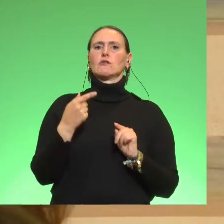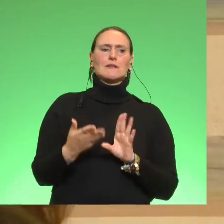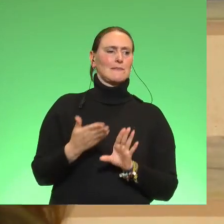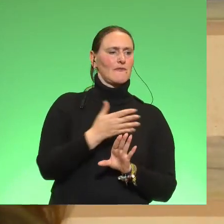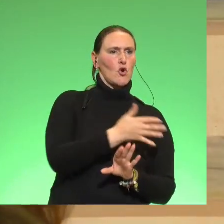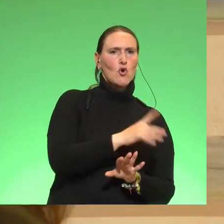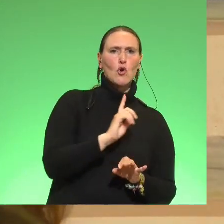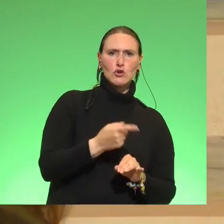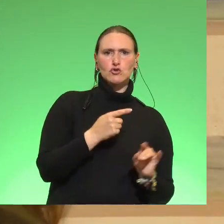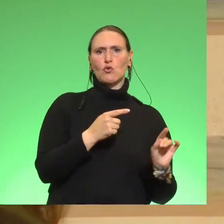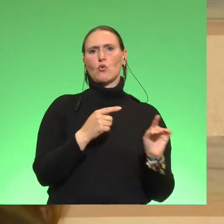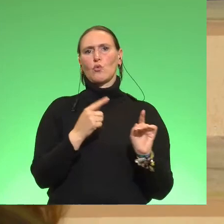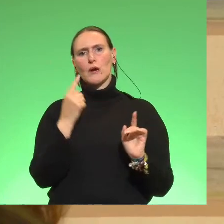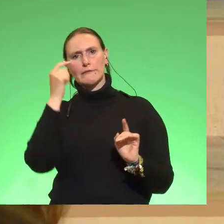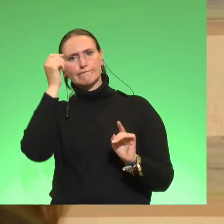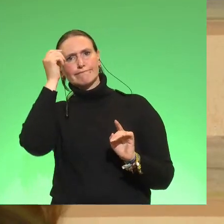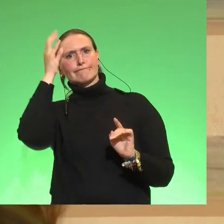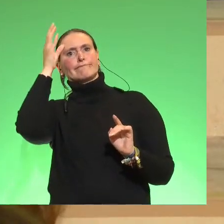wise.